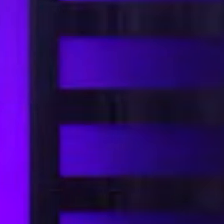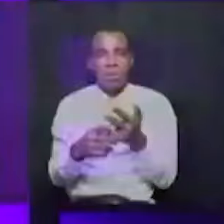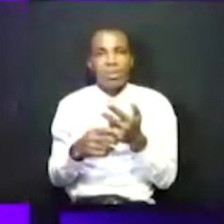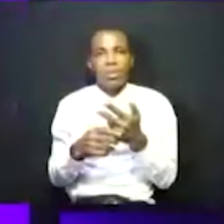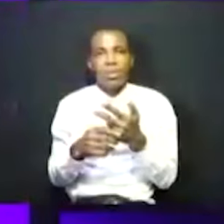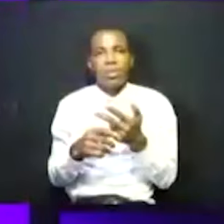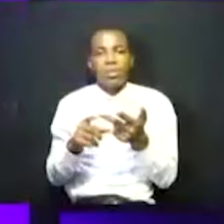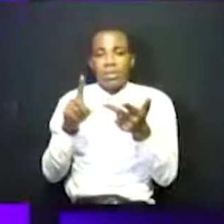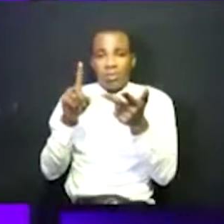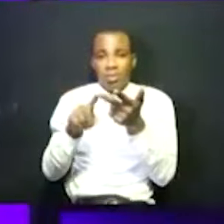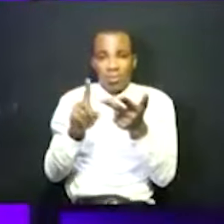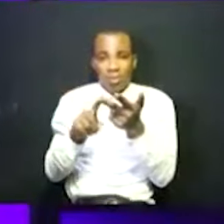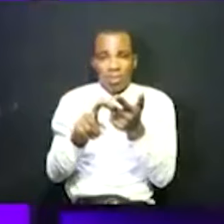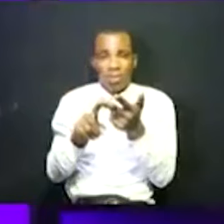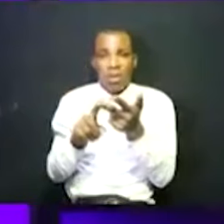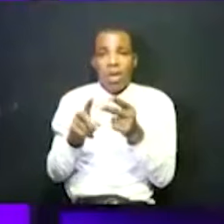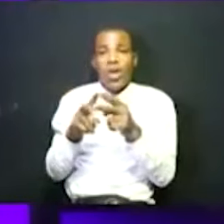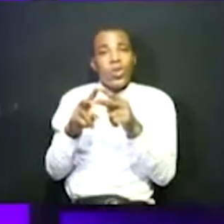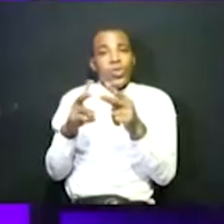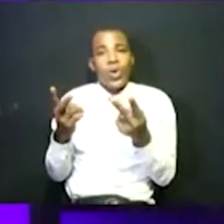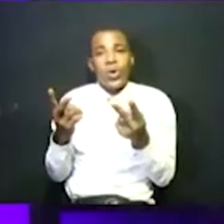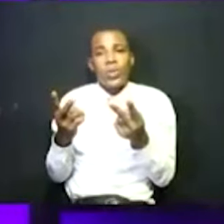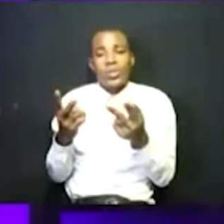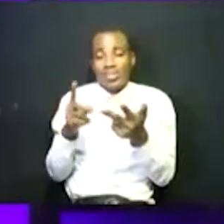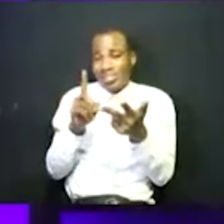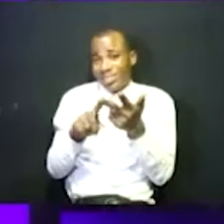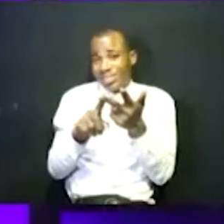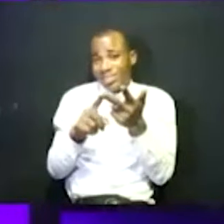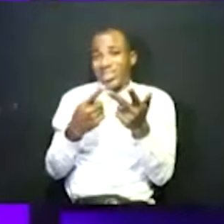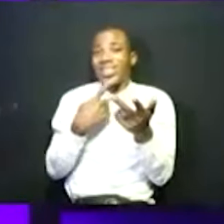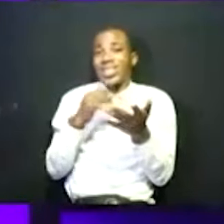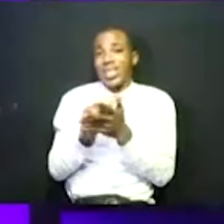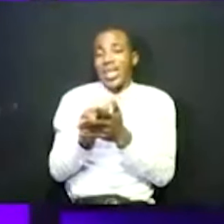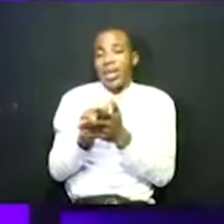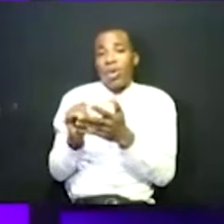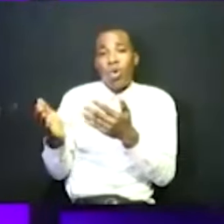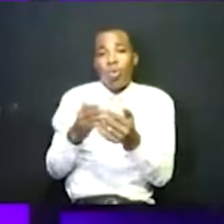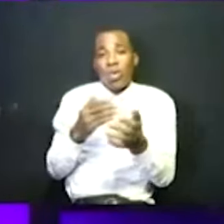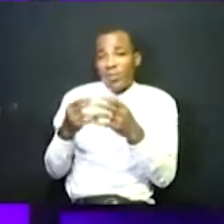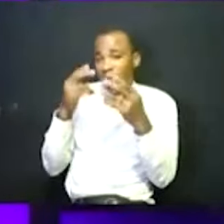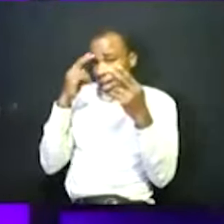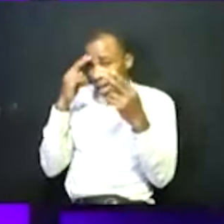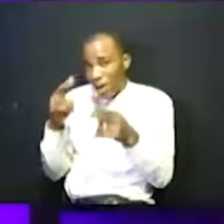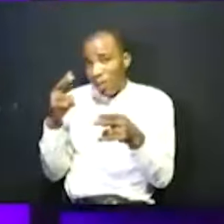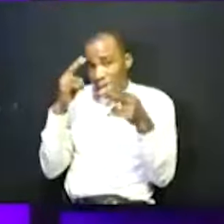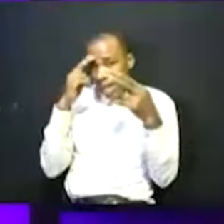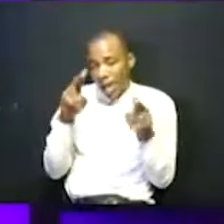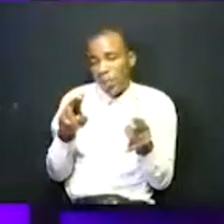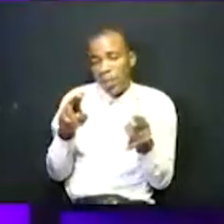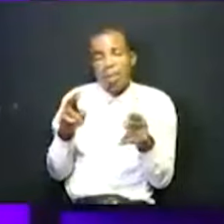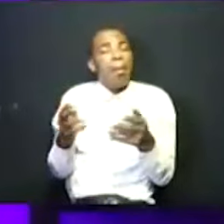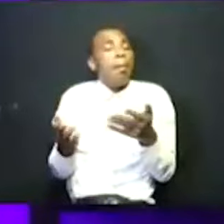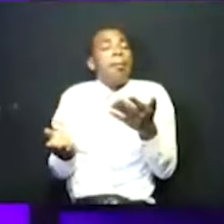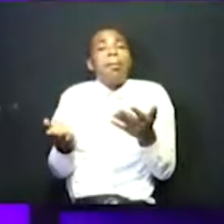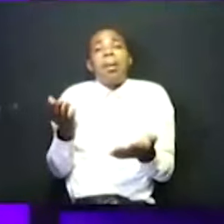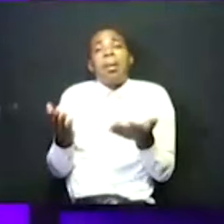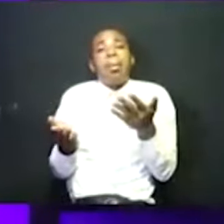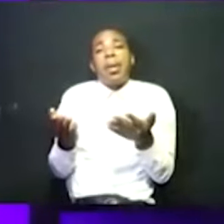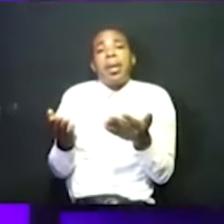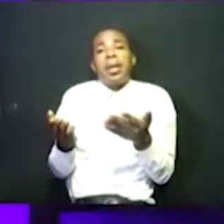no. So it is your grandmother's DNA. Nti na chese ye be kan ye a ye wo nana awusuo. It is your parents' genes.